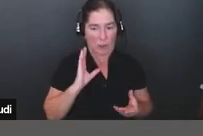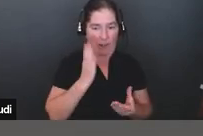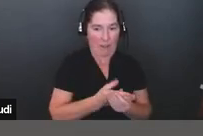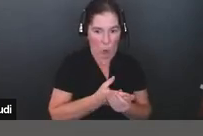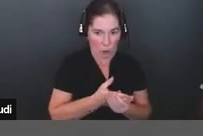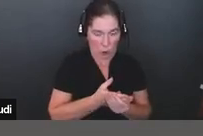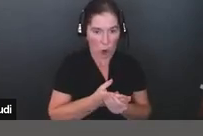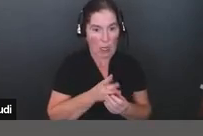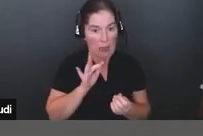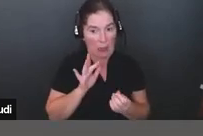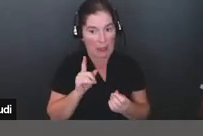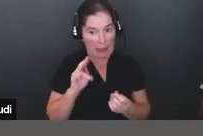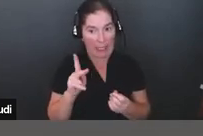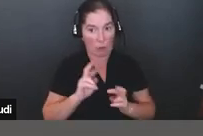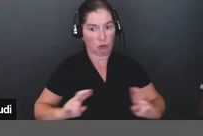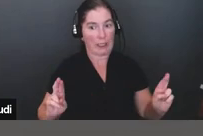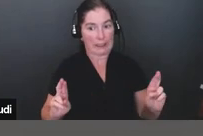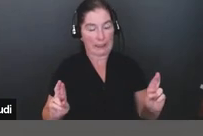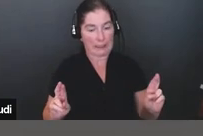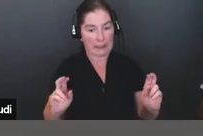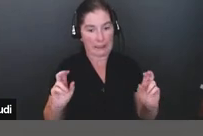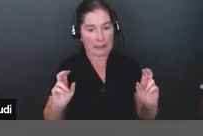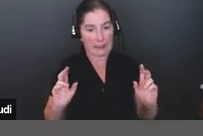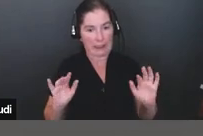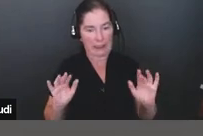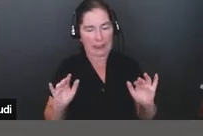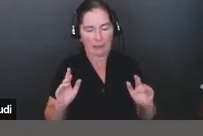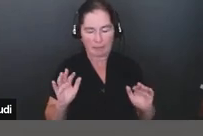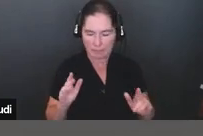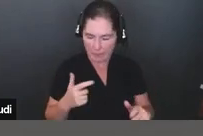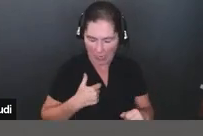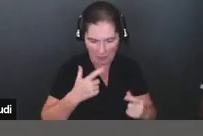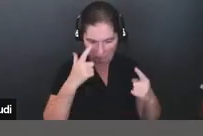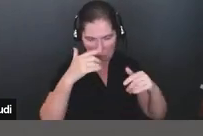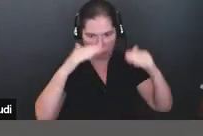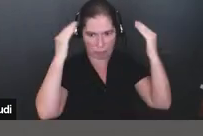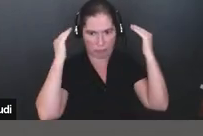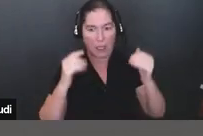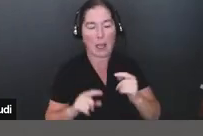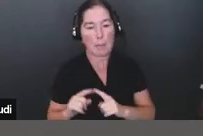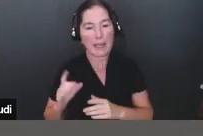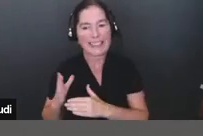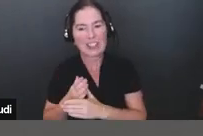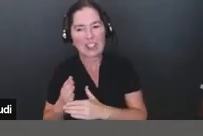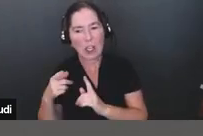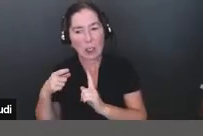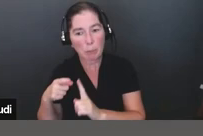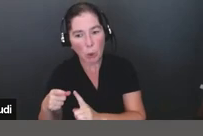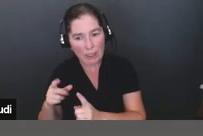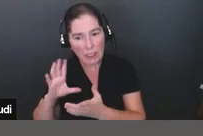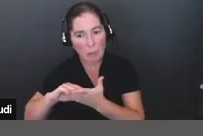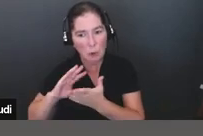Teams. It's interesting also, Christina, my brain was on overload as I was looking at SharePoint stuff and learning again